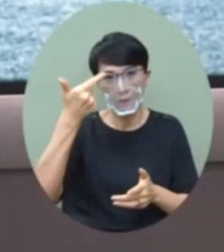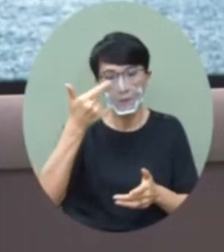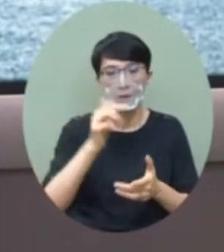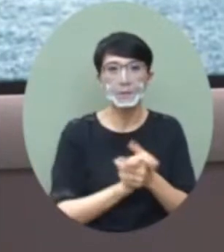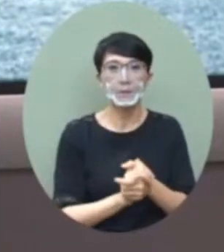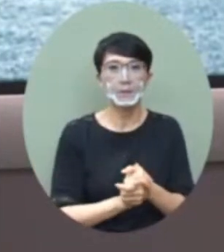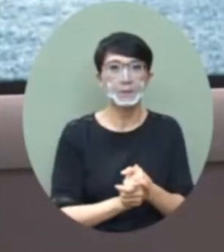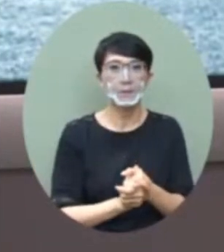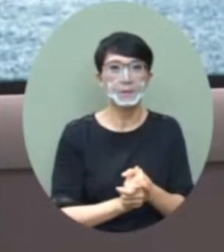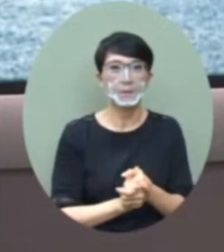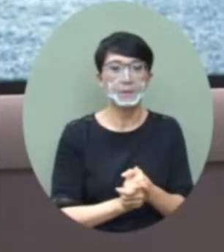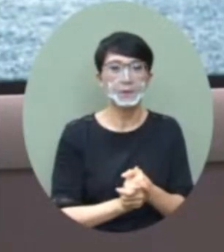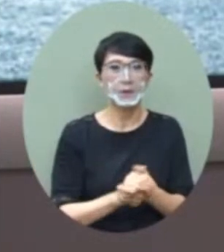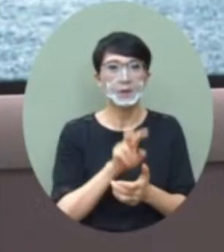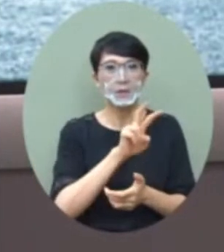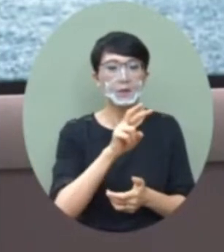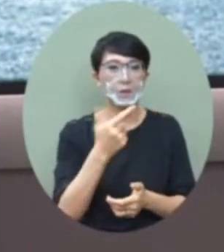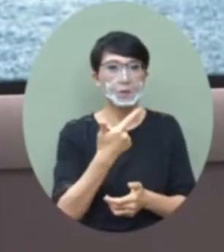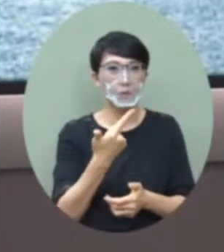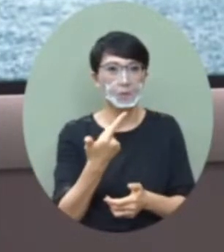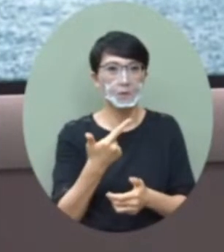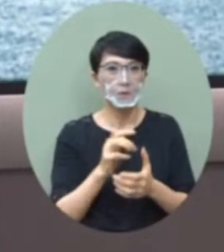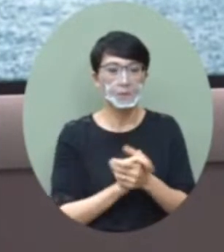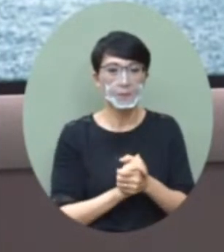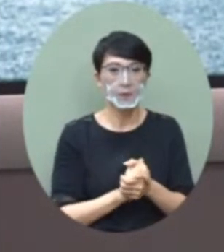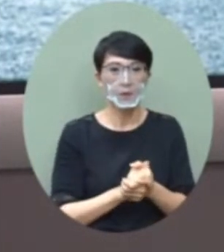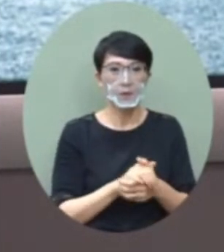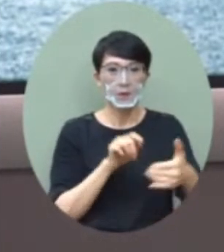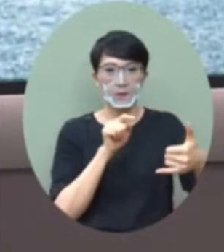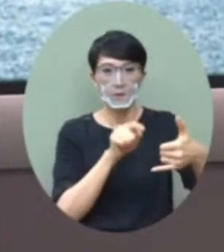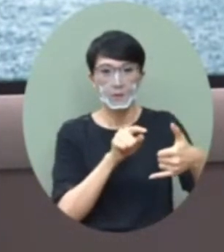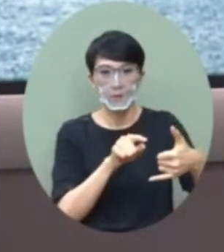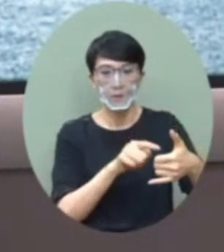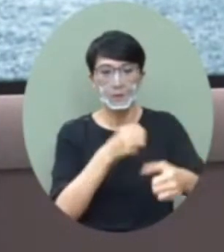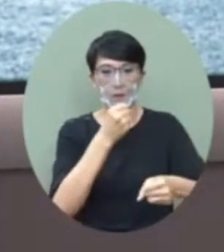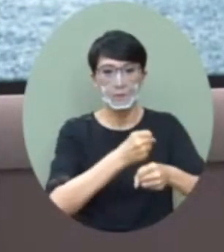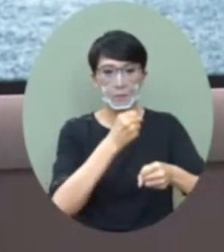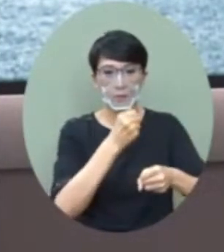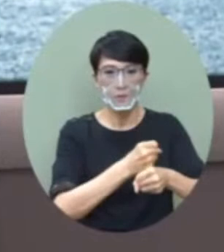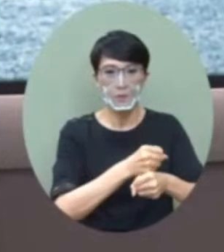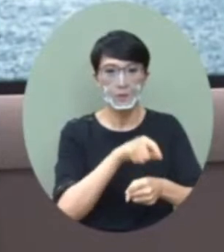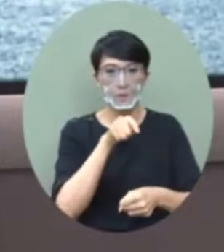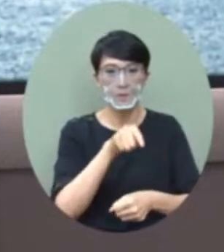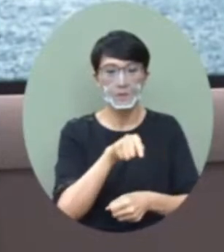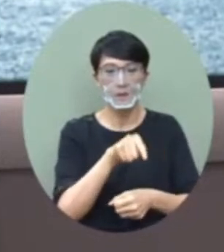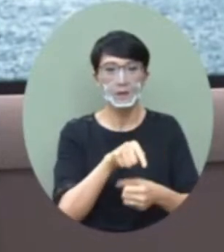specialties, and they came from leading hospitals.